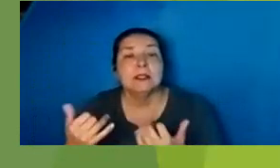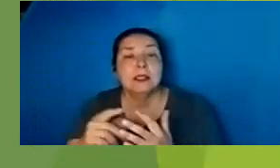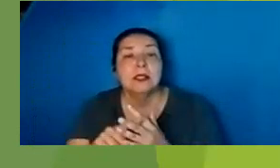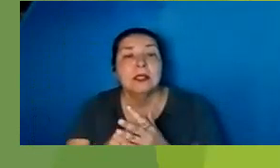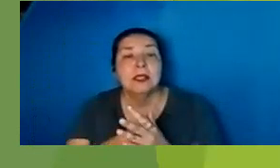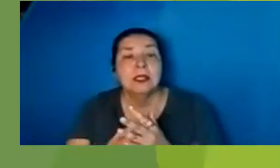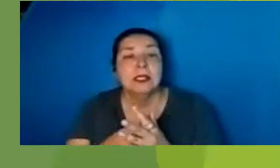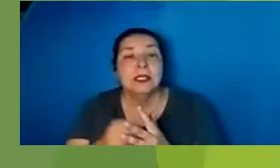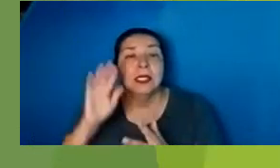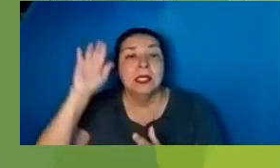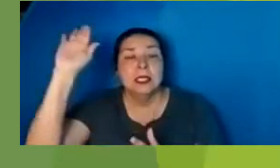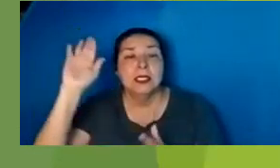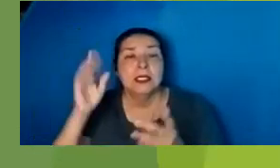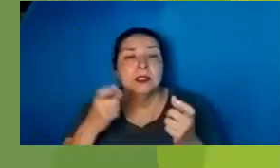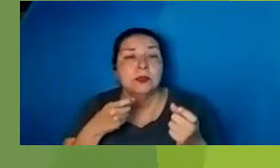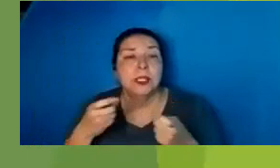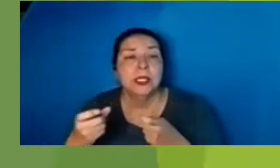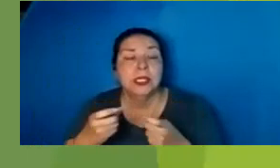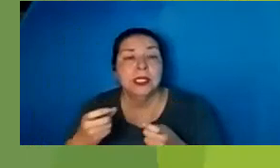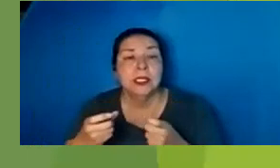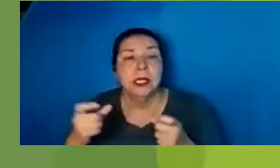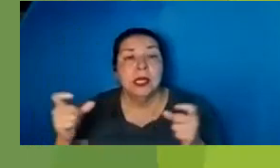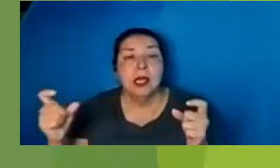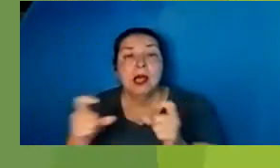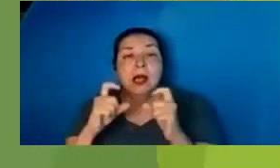begun his dream.